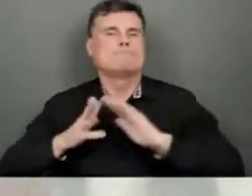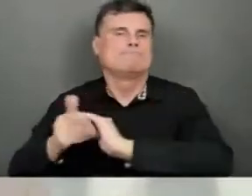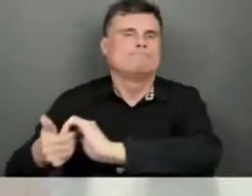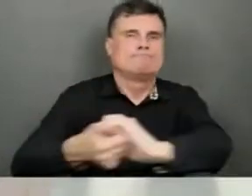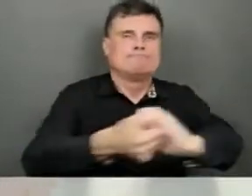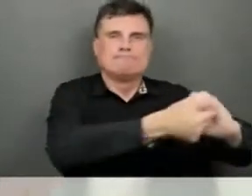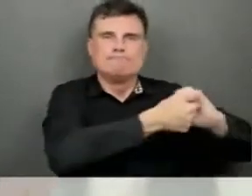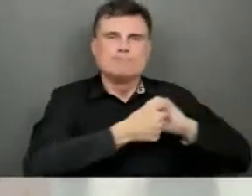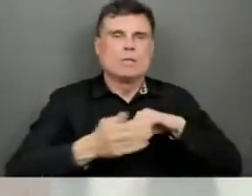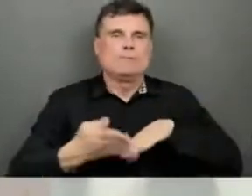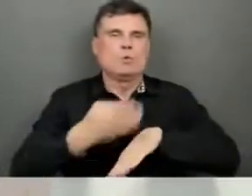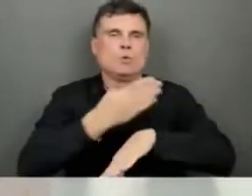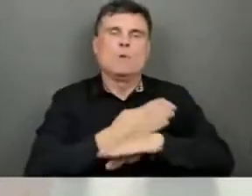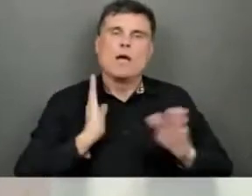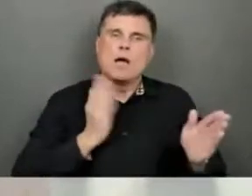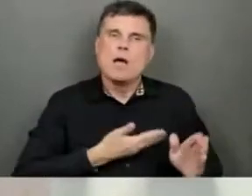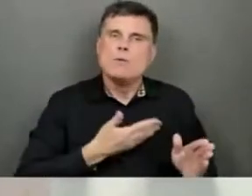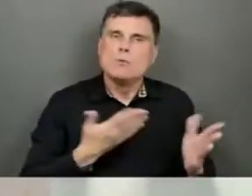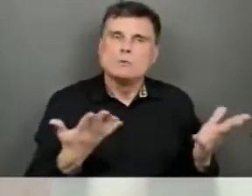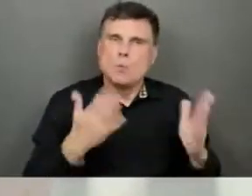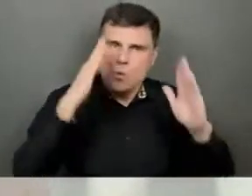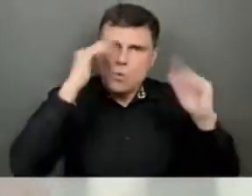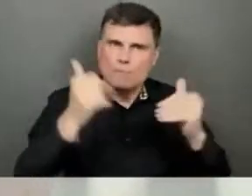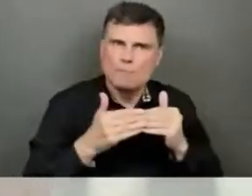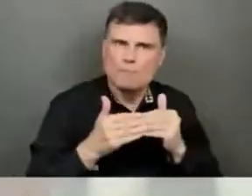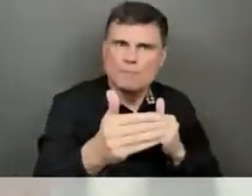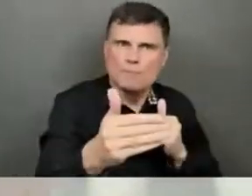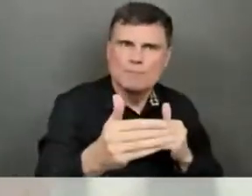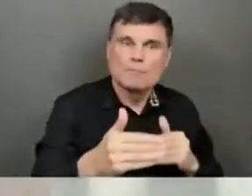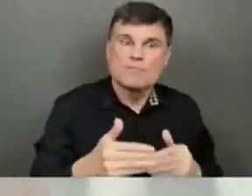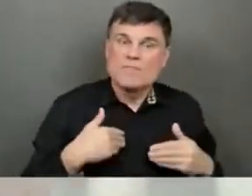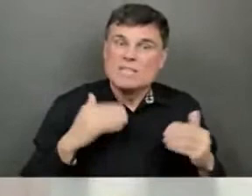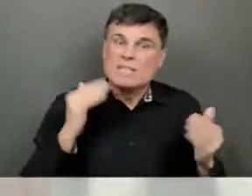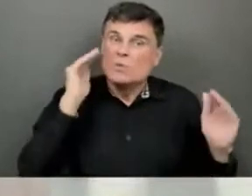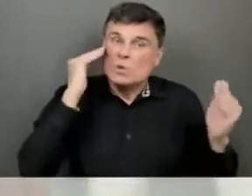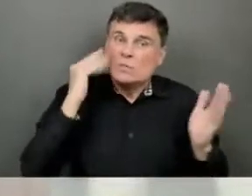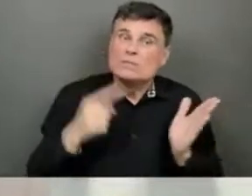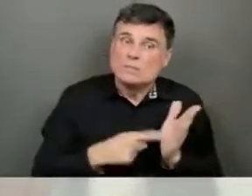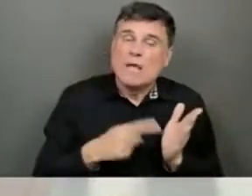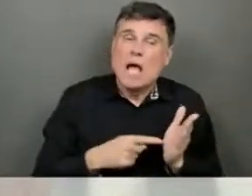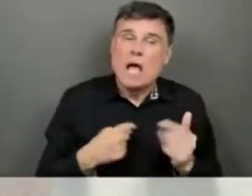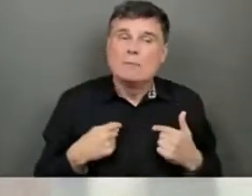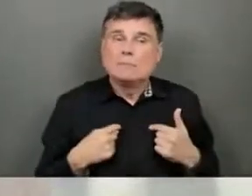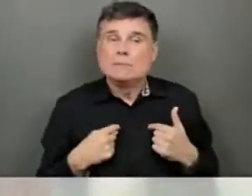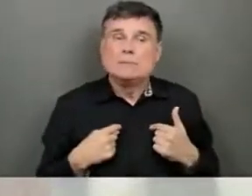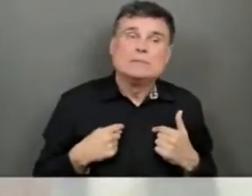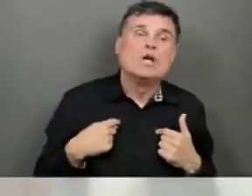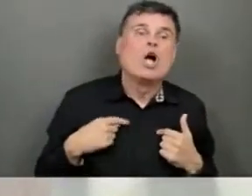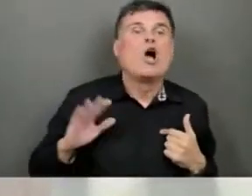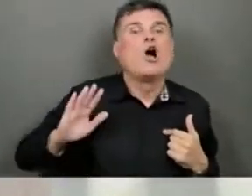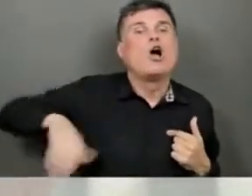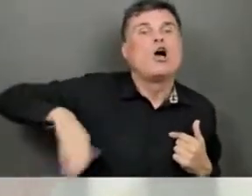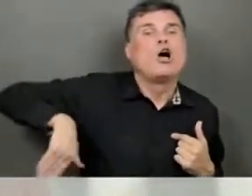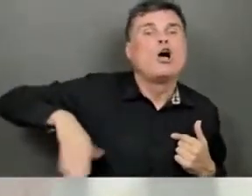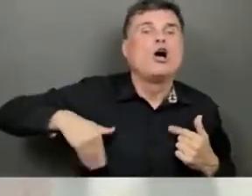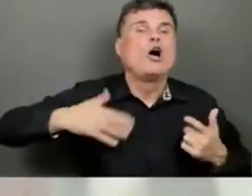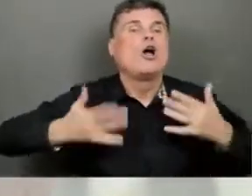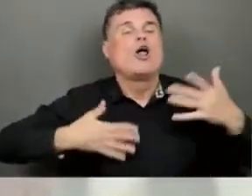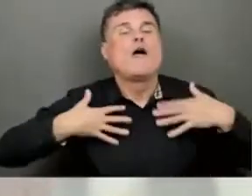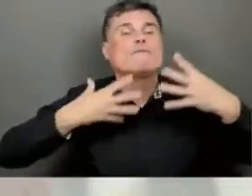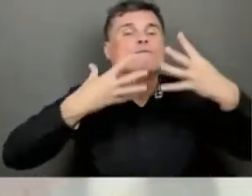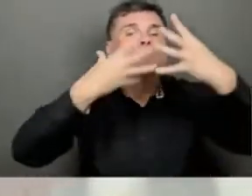that we're forgetting already some of those things that are so important in our social connectedness, in our